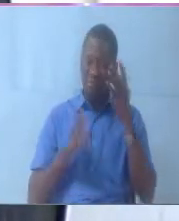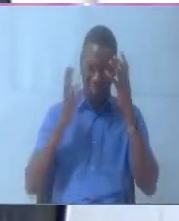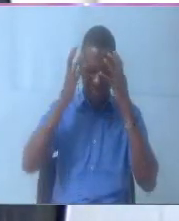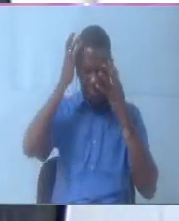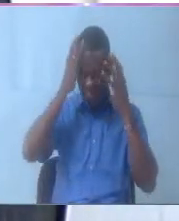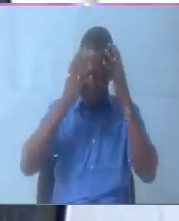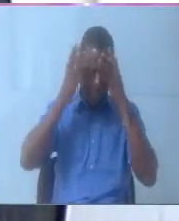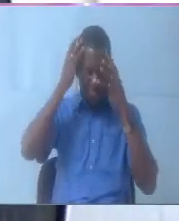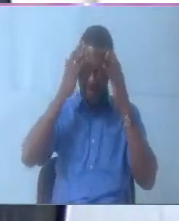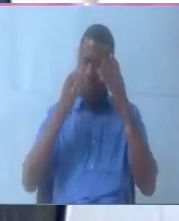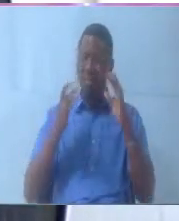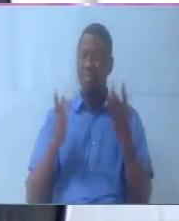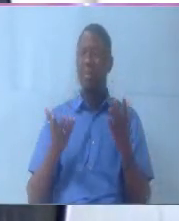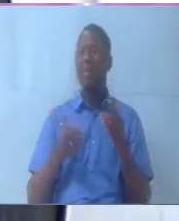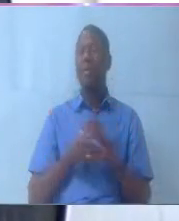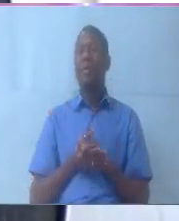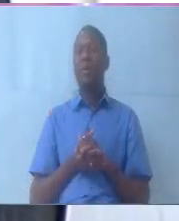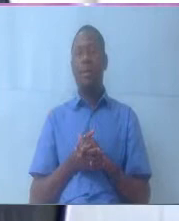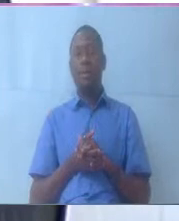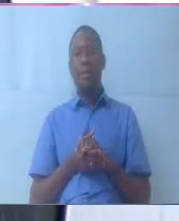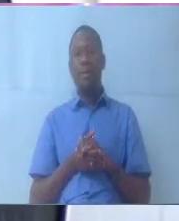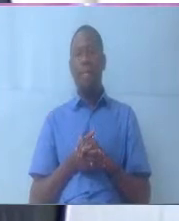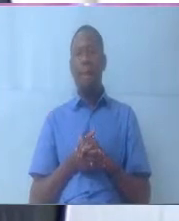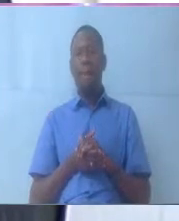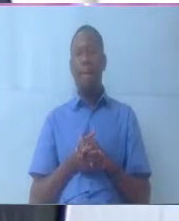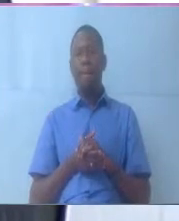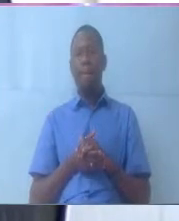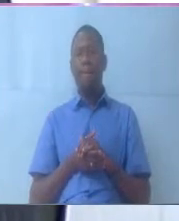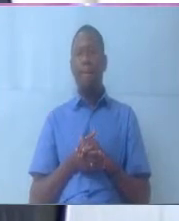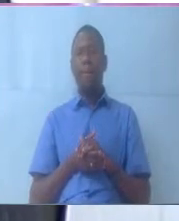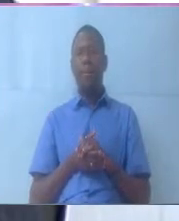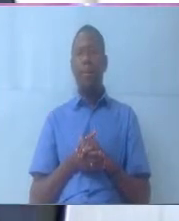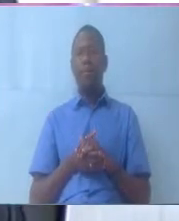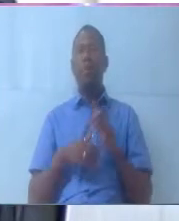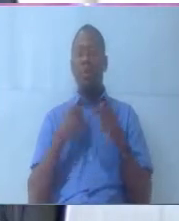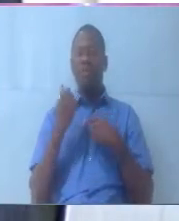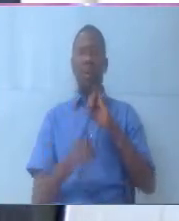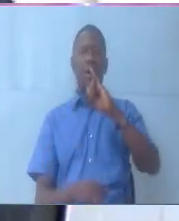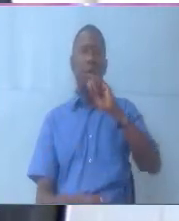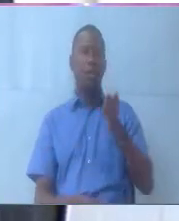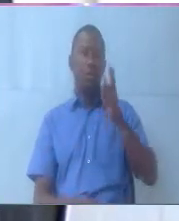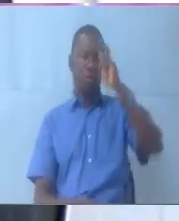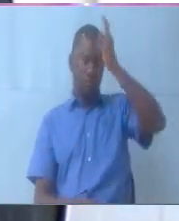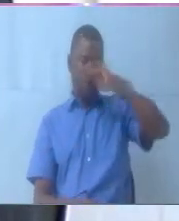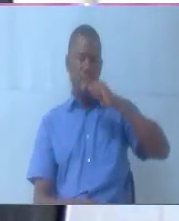kumandiro lusembo warta kan tontondiro fanan sembo warta kan wotumo. So he called, I